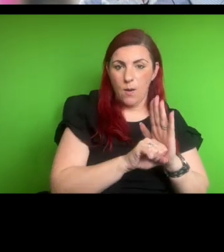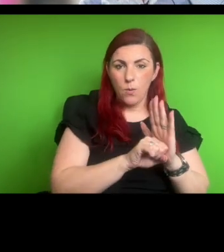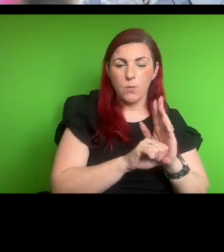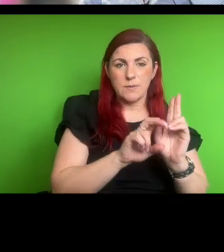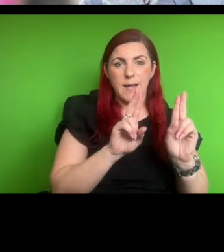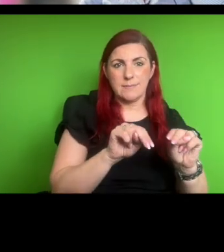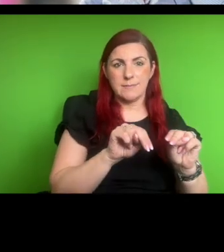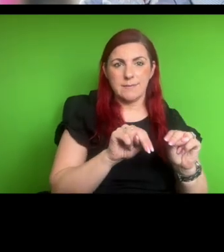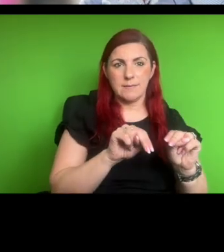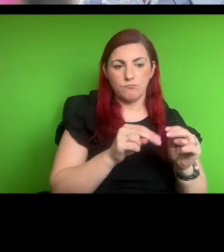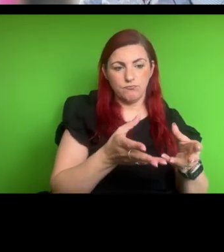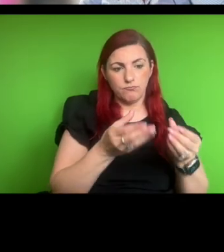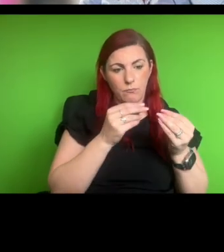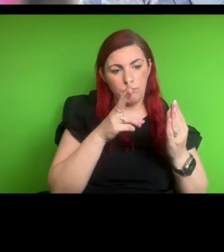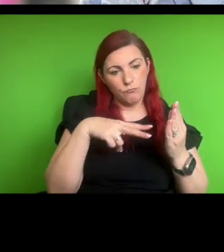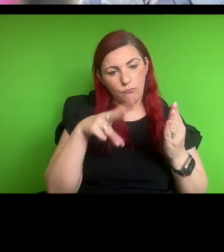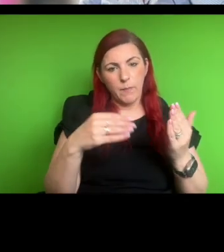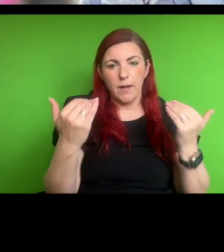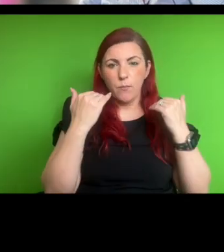standards. But in summary,